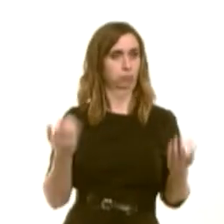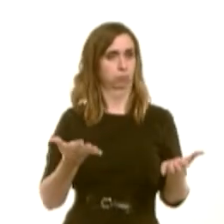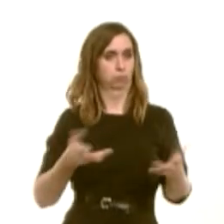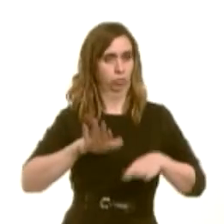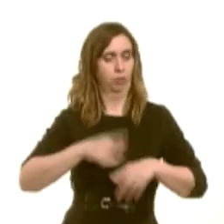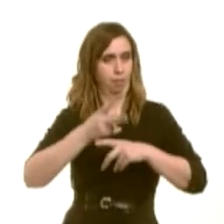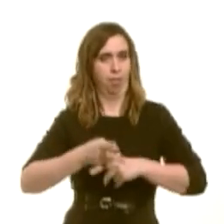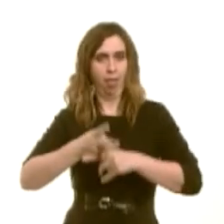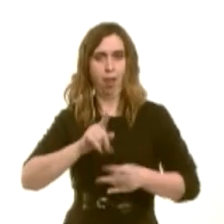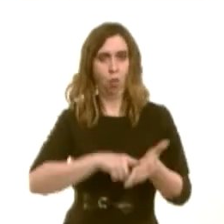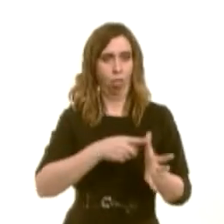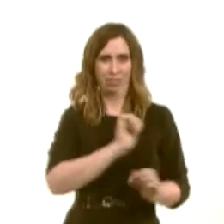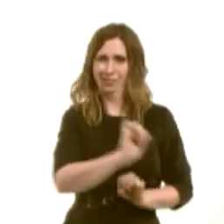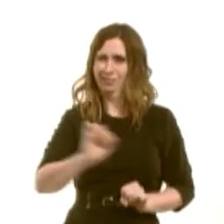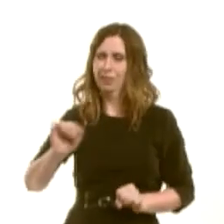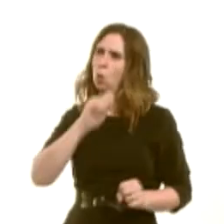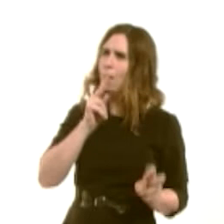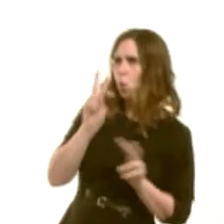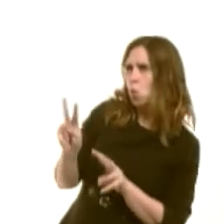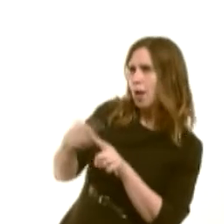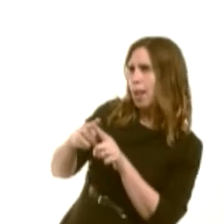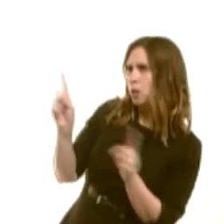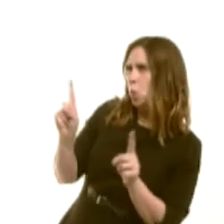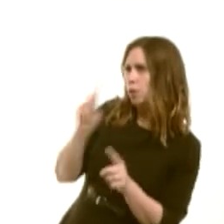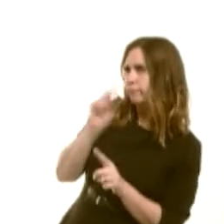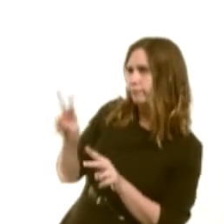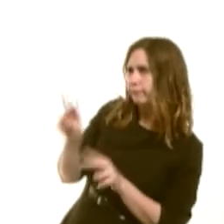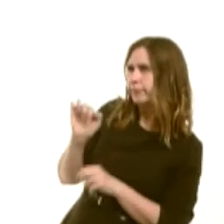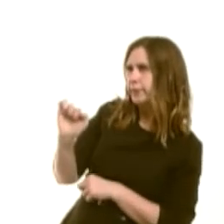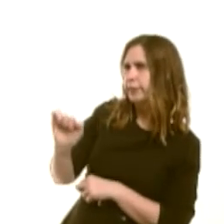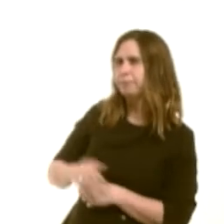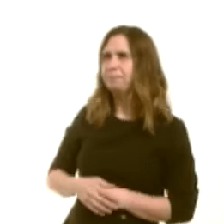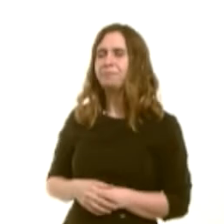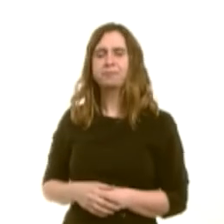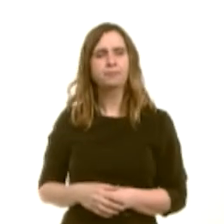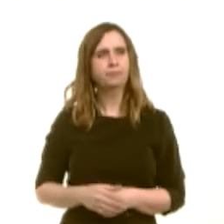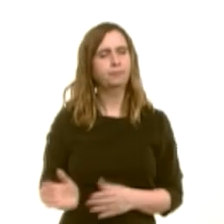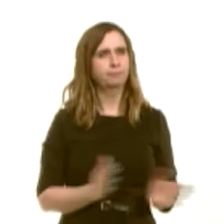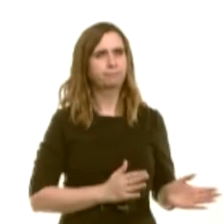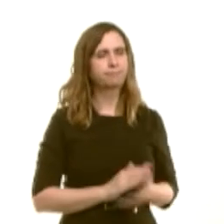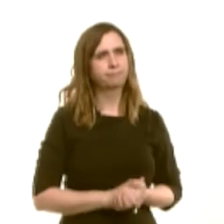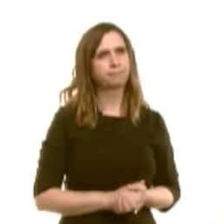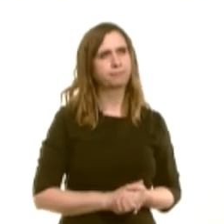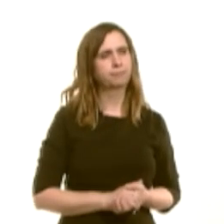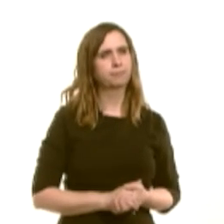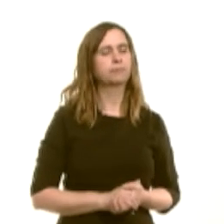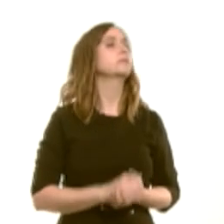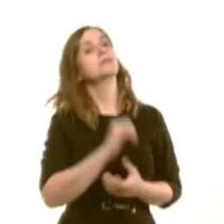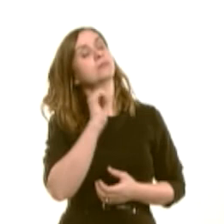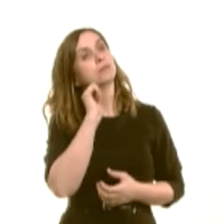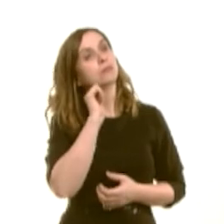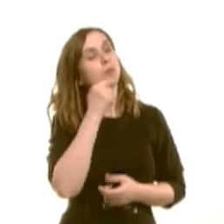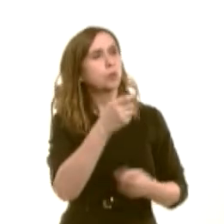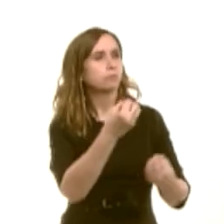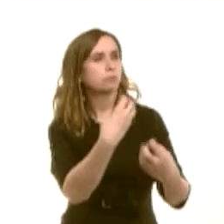what happens in some authorities in England with interest. Question 8, Sandy Mewis. Thank you, Presiding Officer. First Minister, will you provide an update on